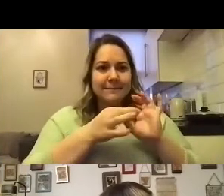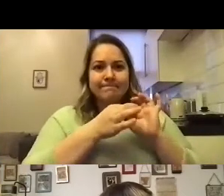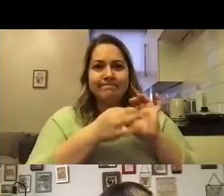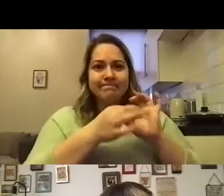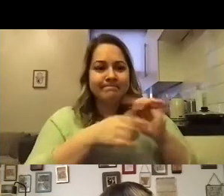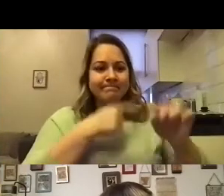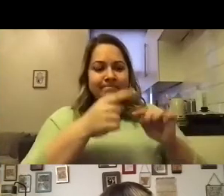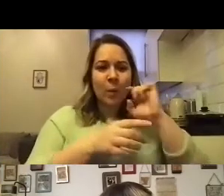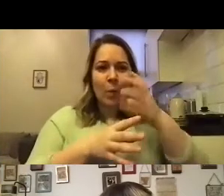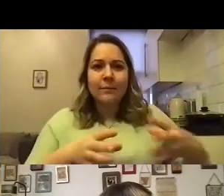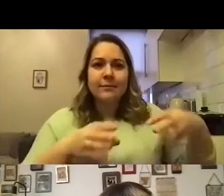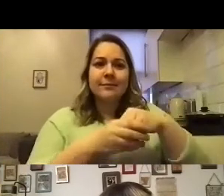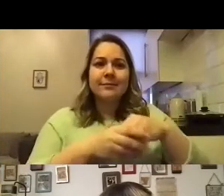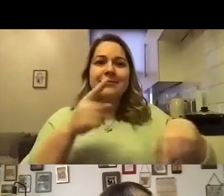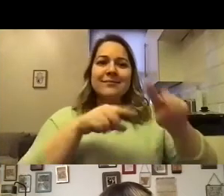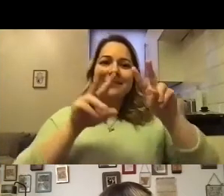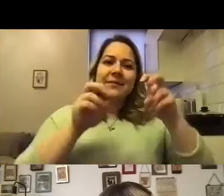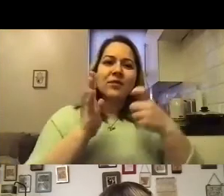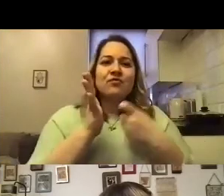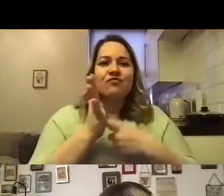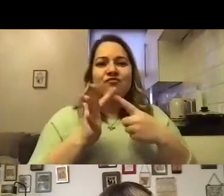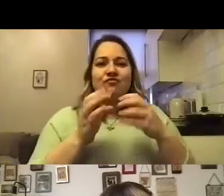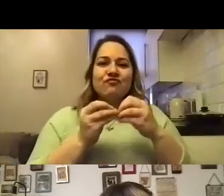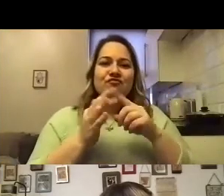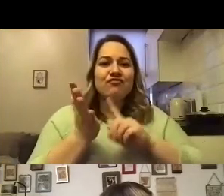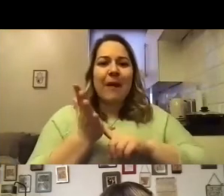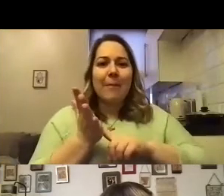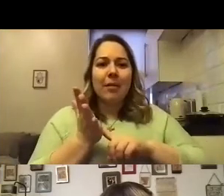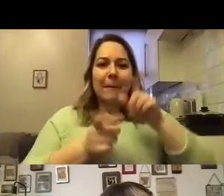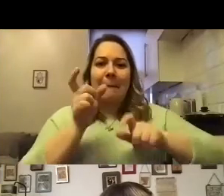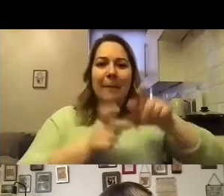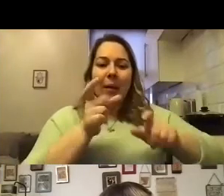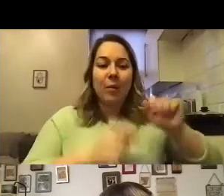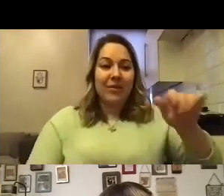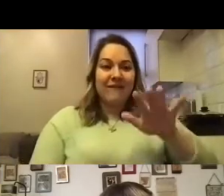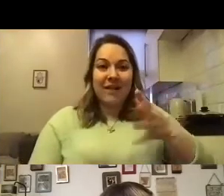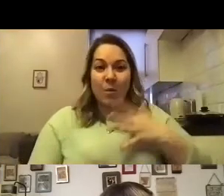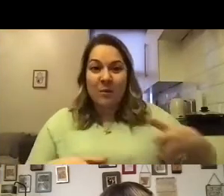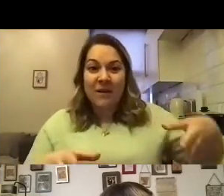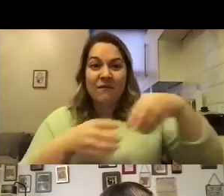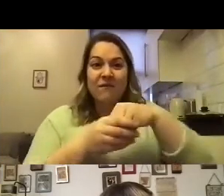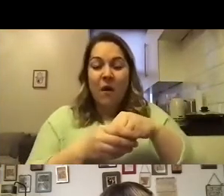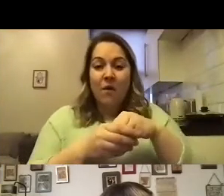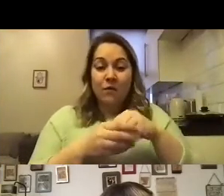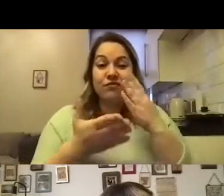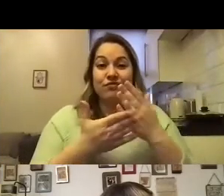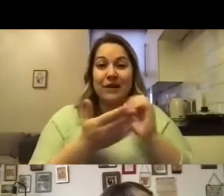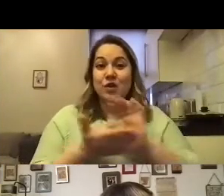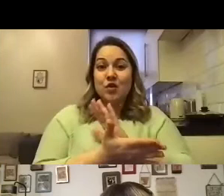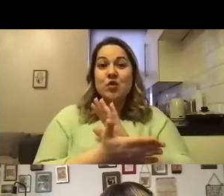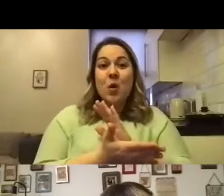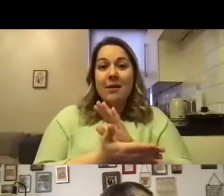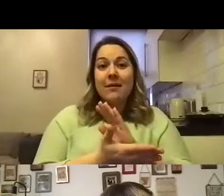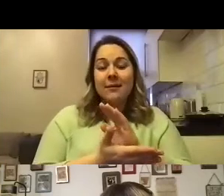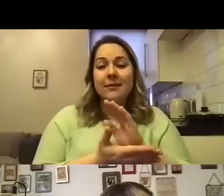of the rebels or the activists that were involved, that would want to get involved. So yeah, it was an absolute joy to have you